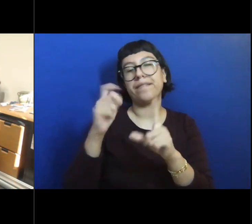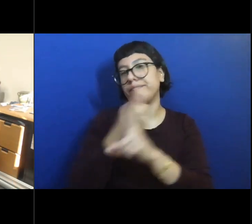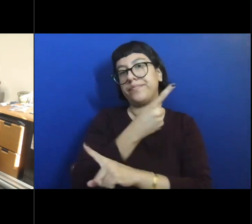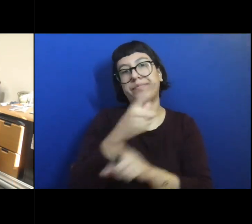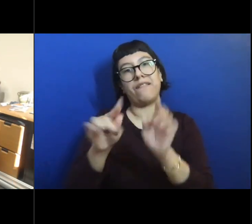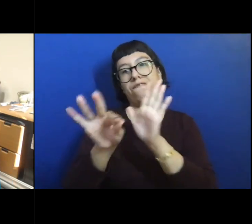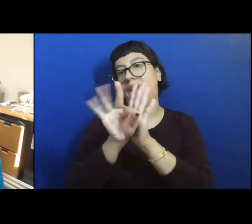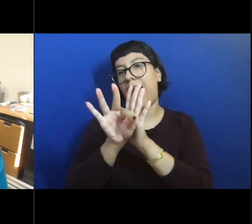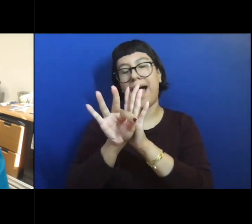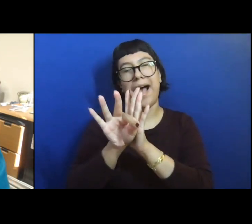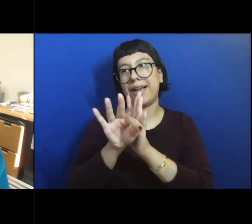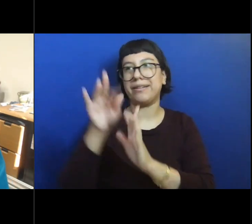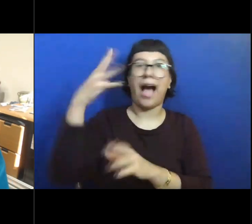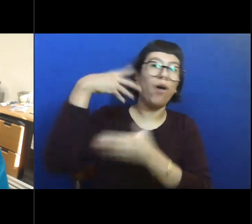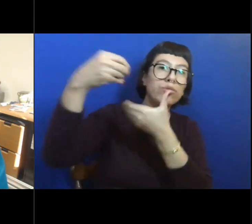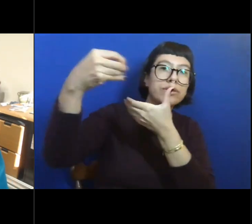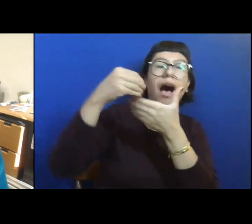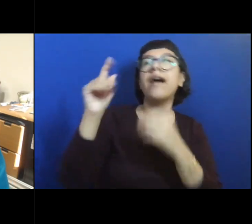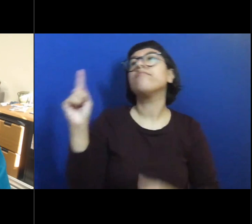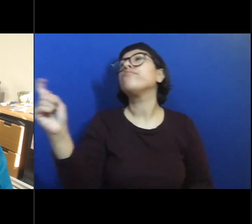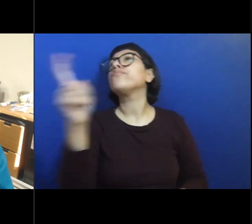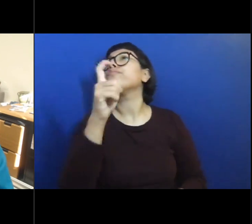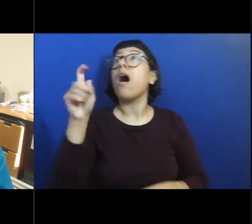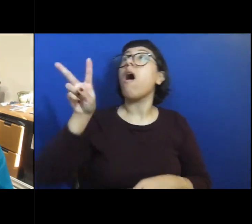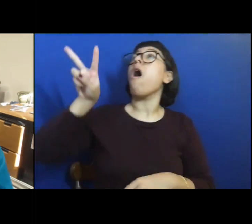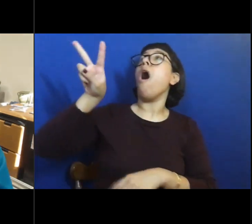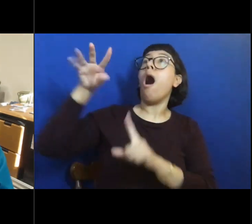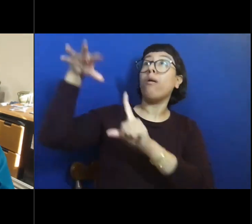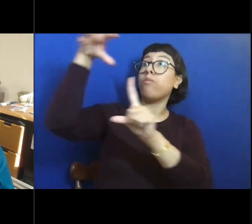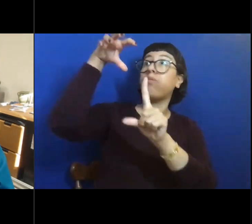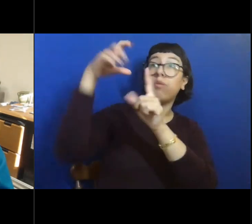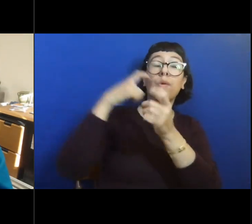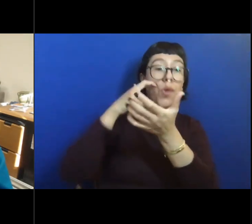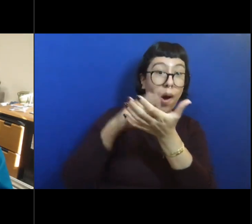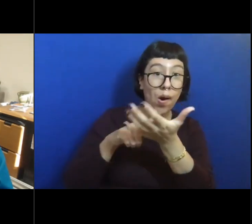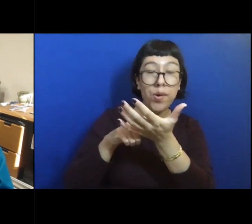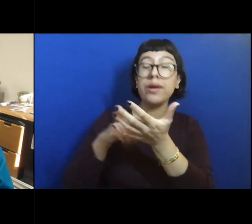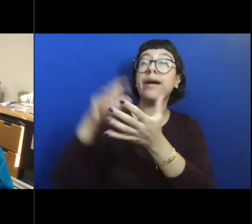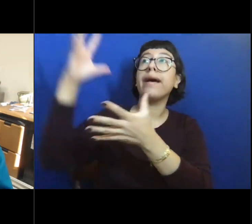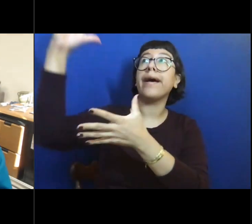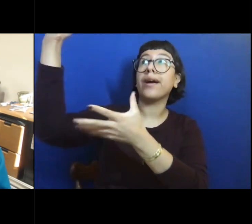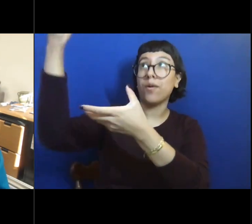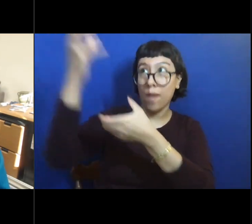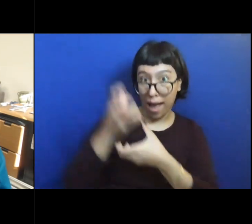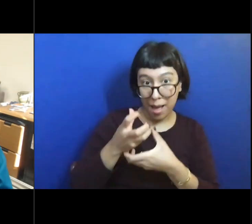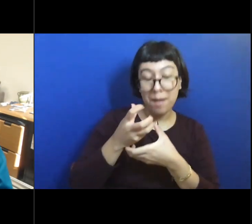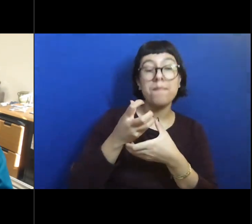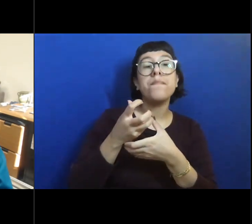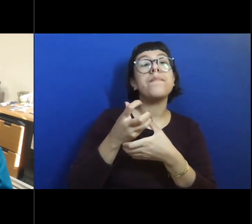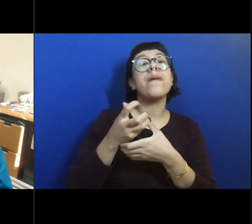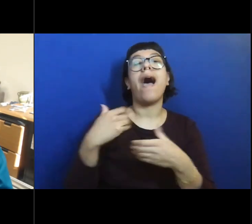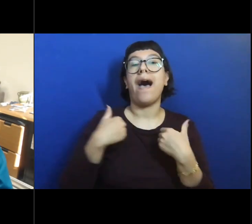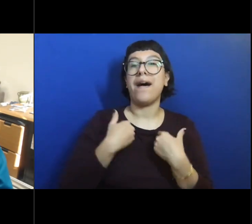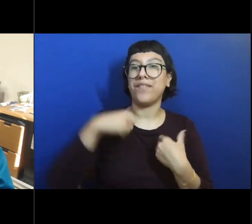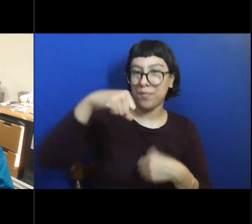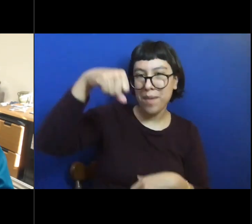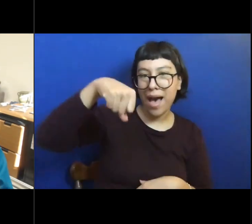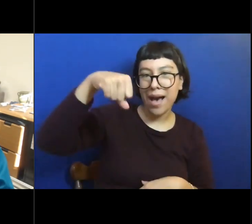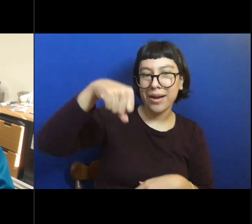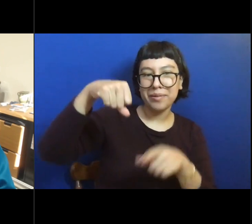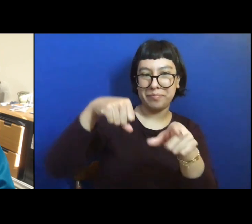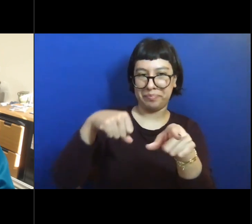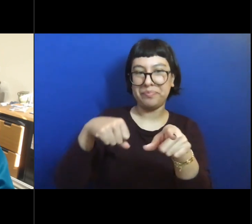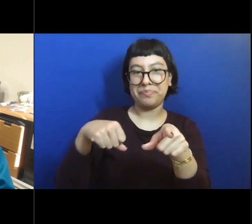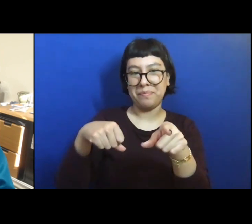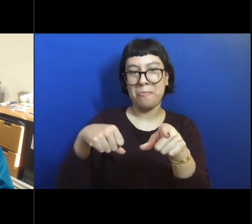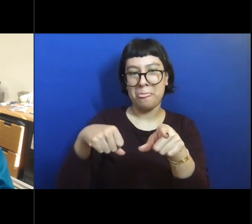it in the field or something, you can go inside of it and pull this baggie out. You can pull, it's a little baggie, you pull it out of the inside of the